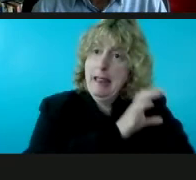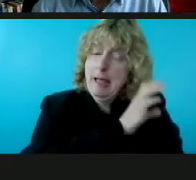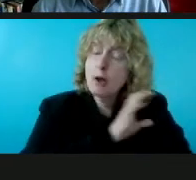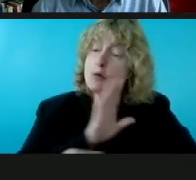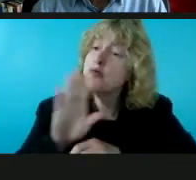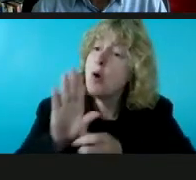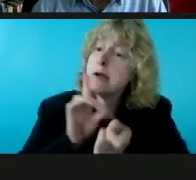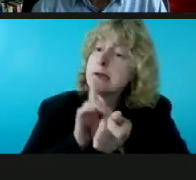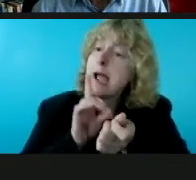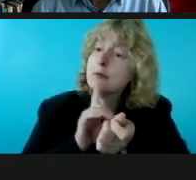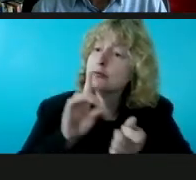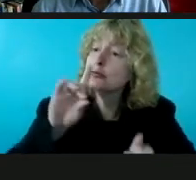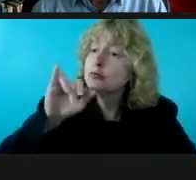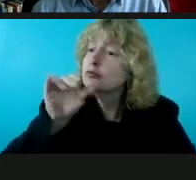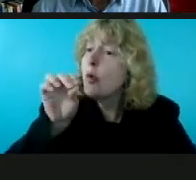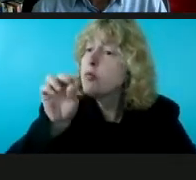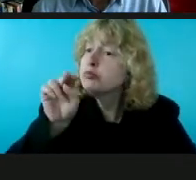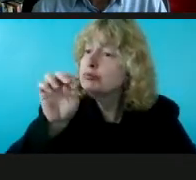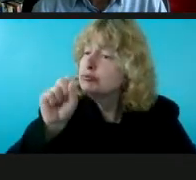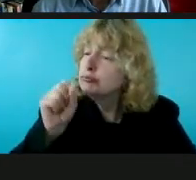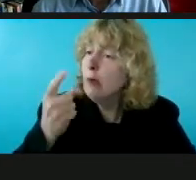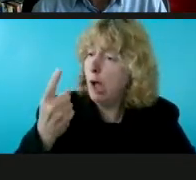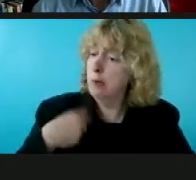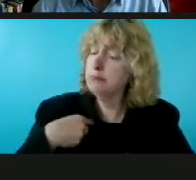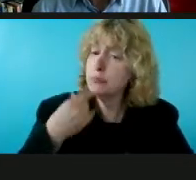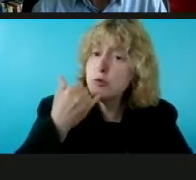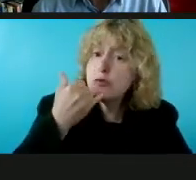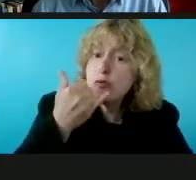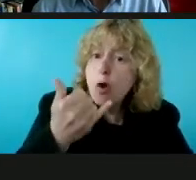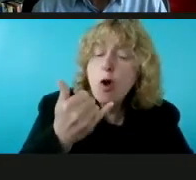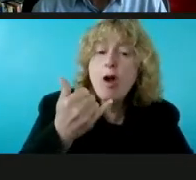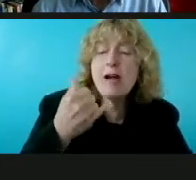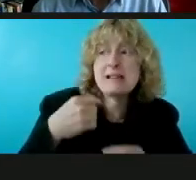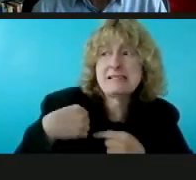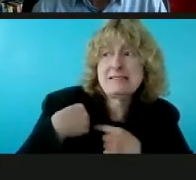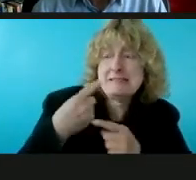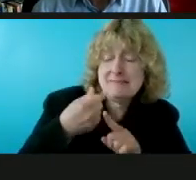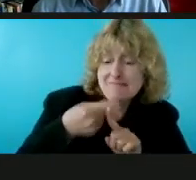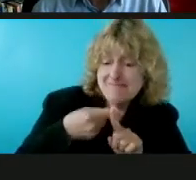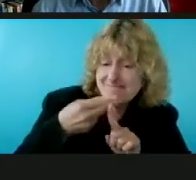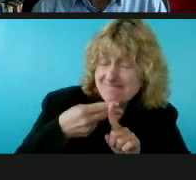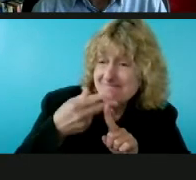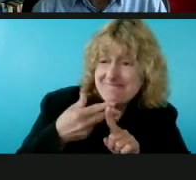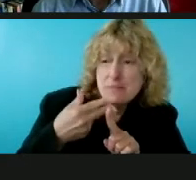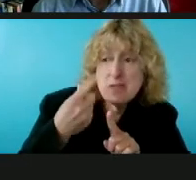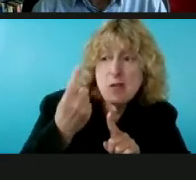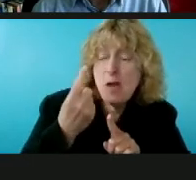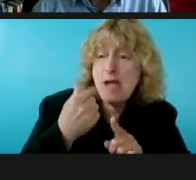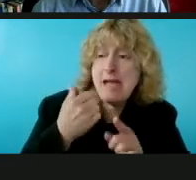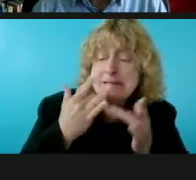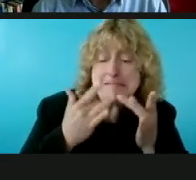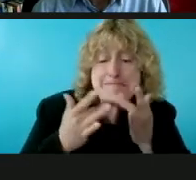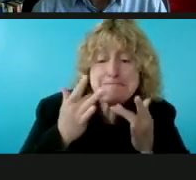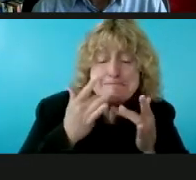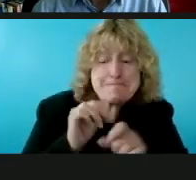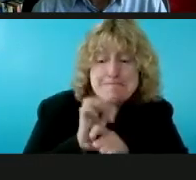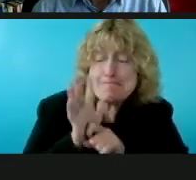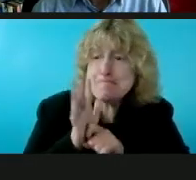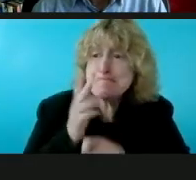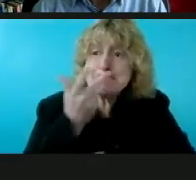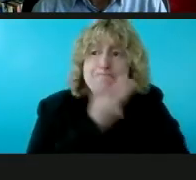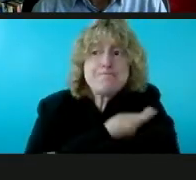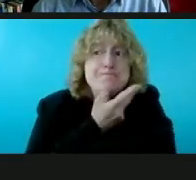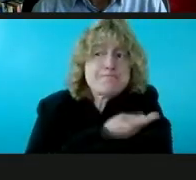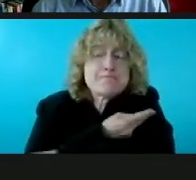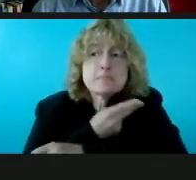call. In the past few months, we only had enough COVID vaccines for a few people. We now have more COVID vaccines available,